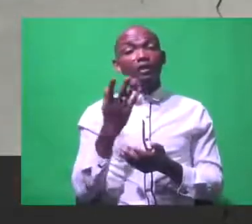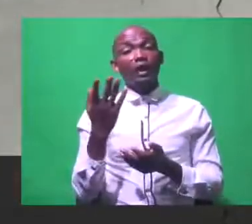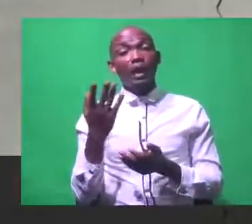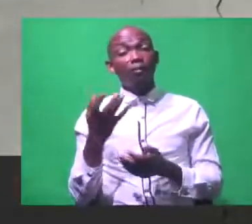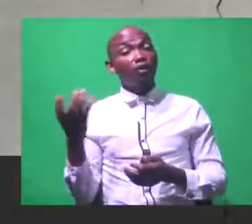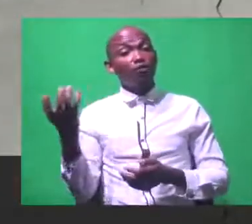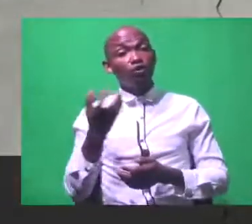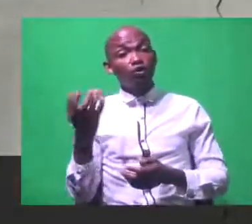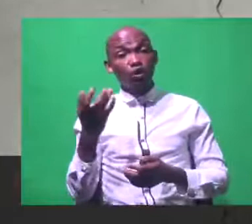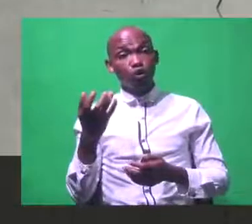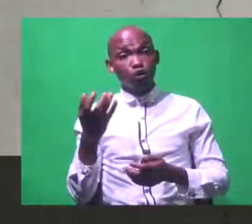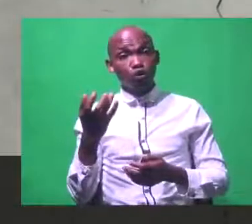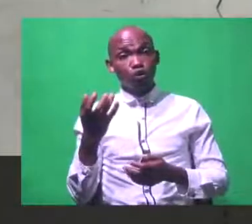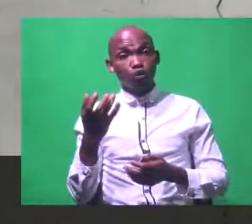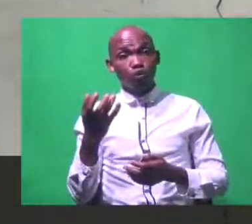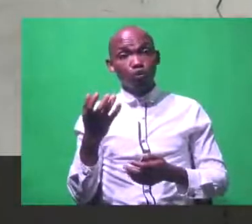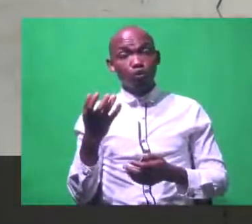social organization,